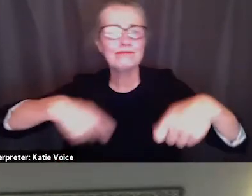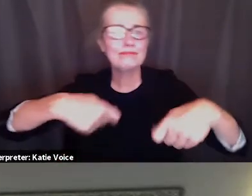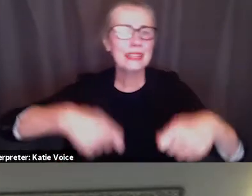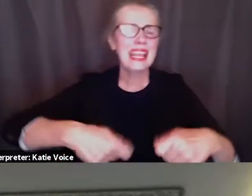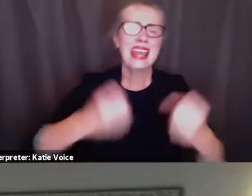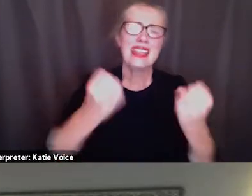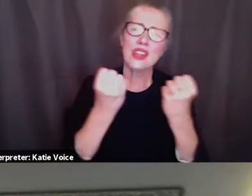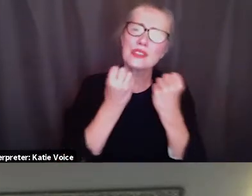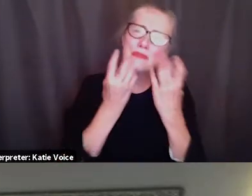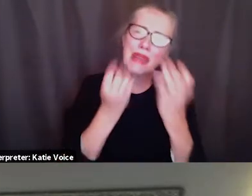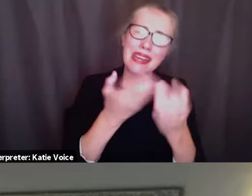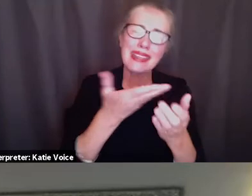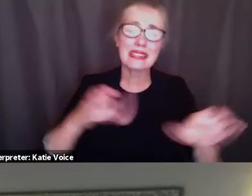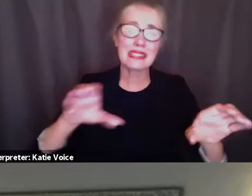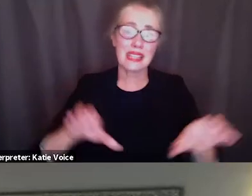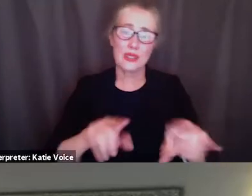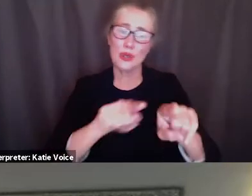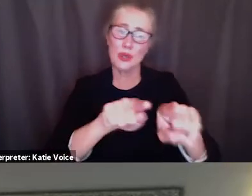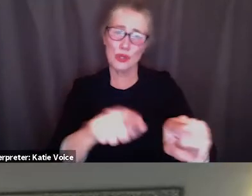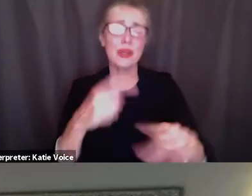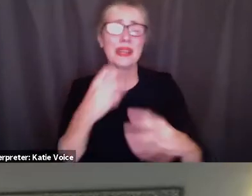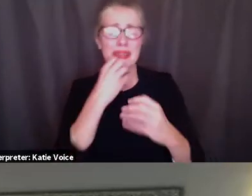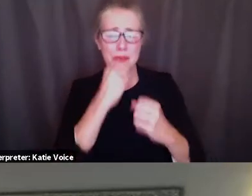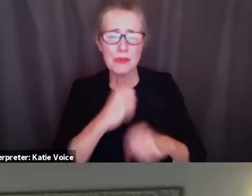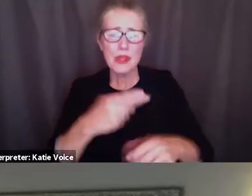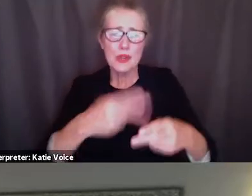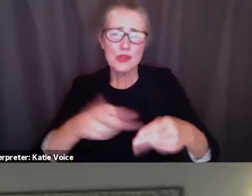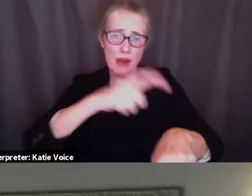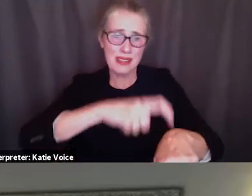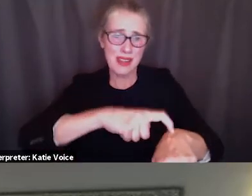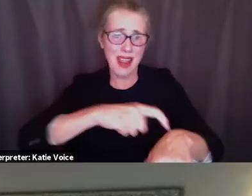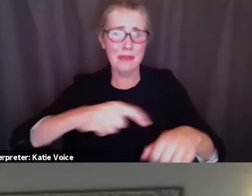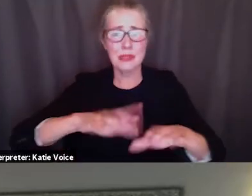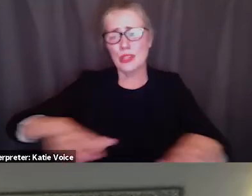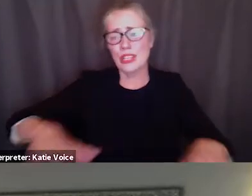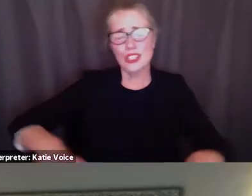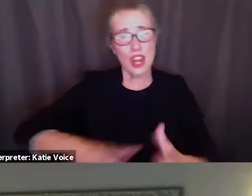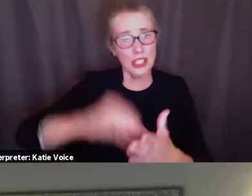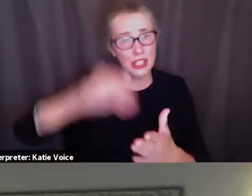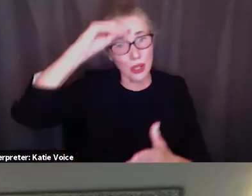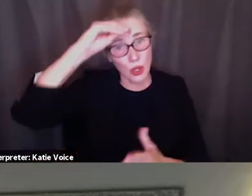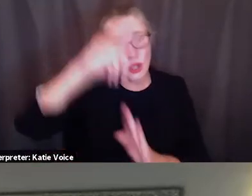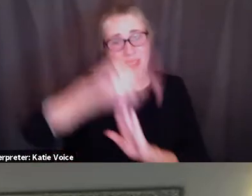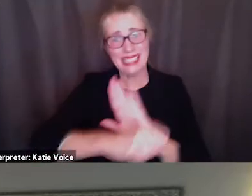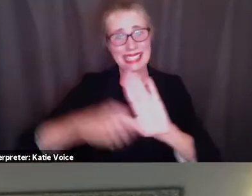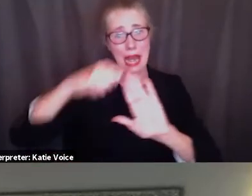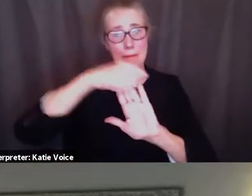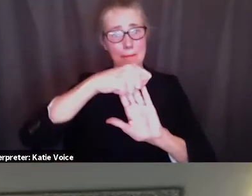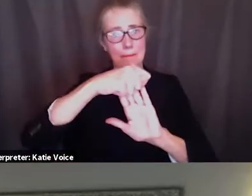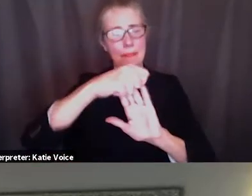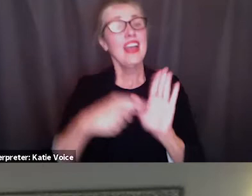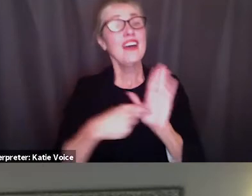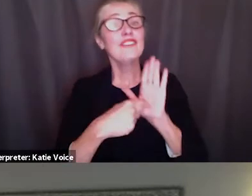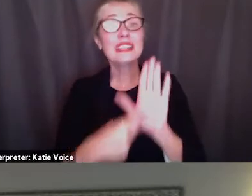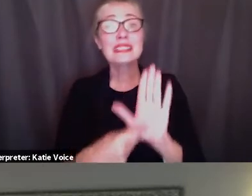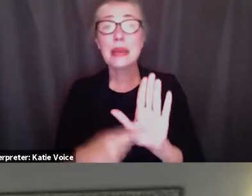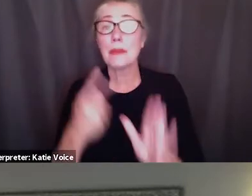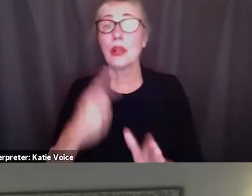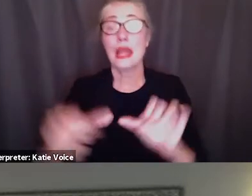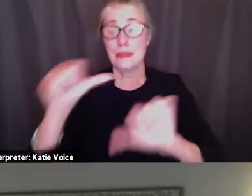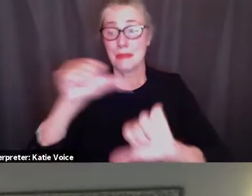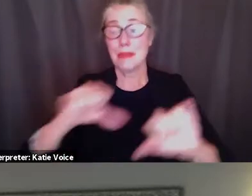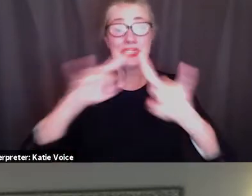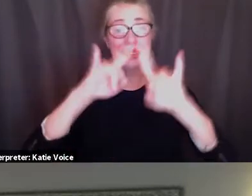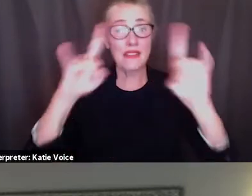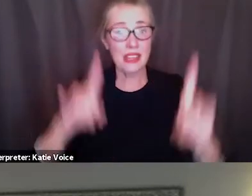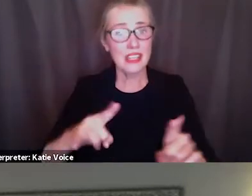and precious childhood learning years. For example, how about a special science fair project